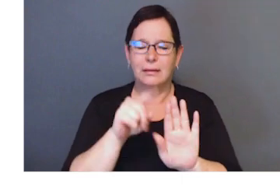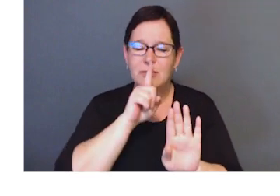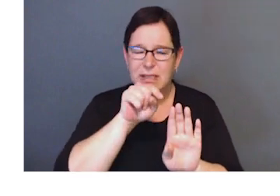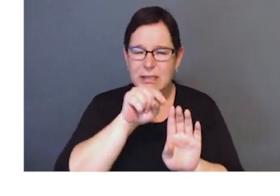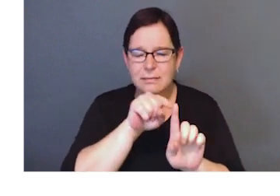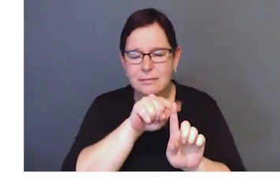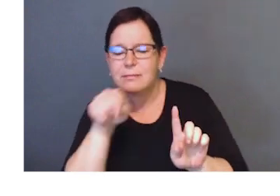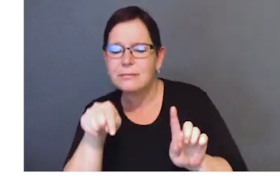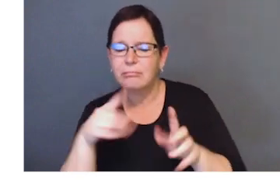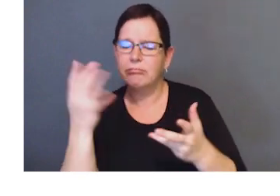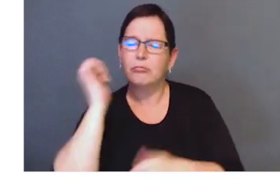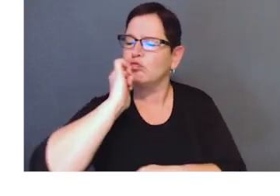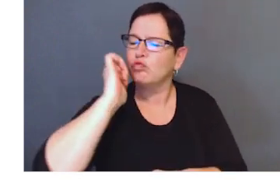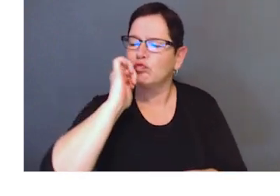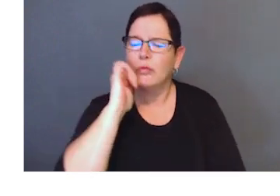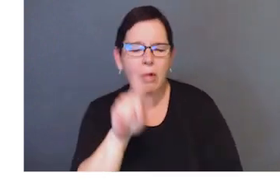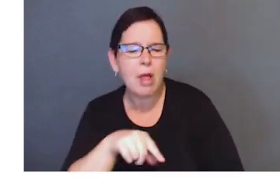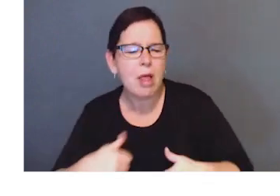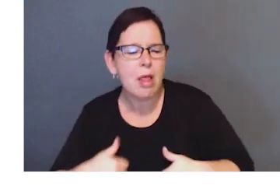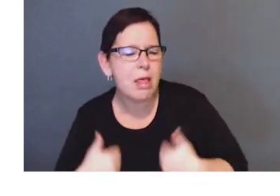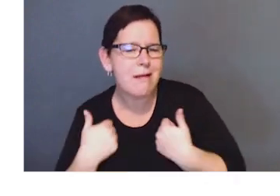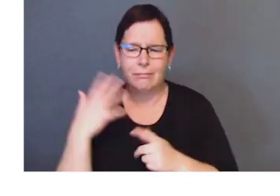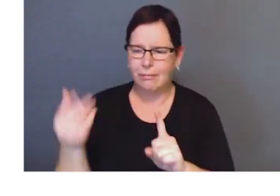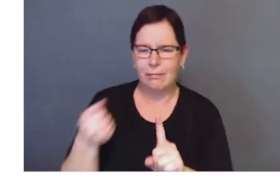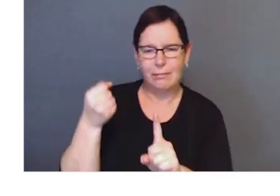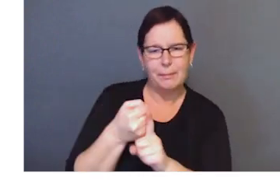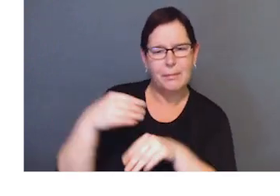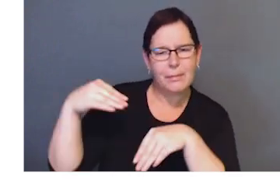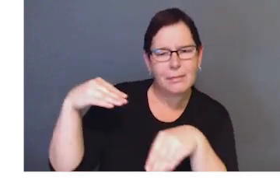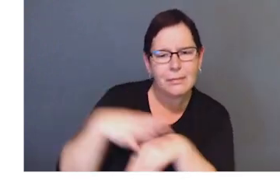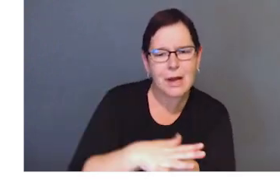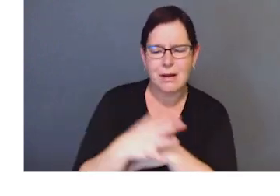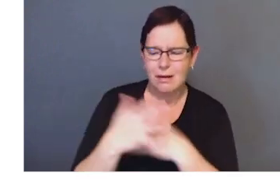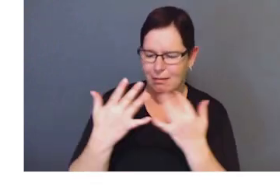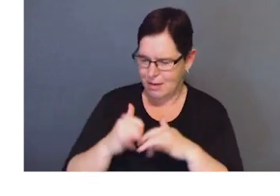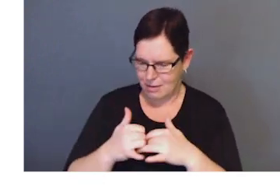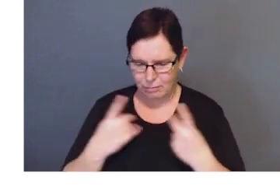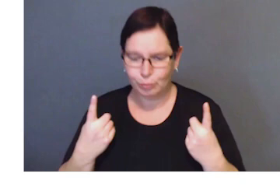to perform basic activities of daily living.